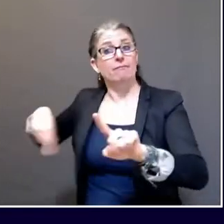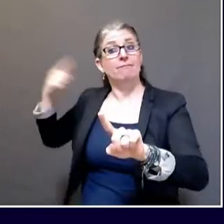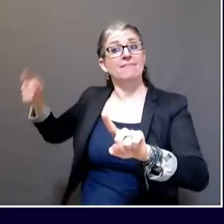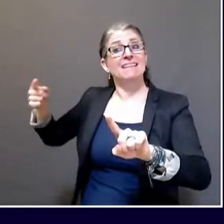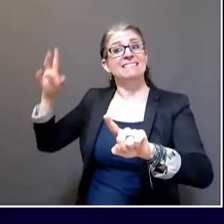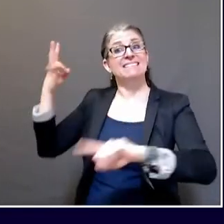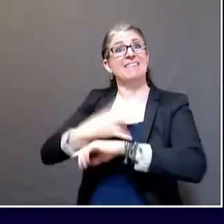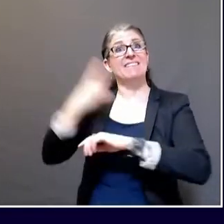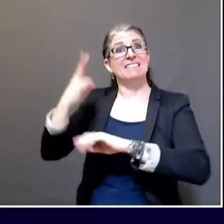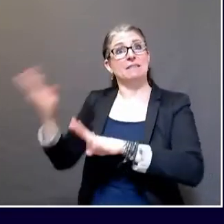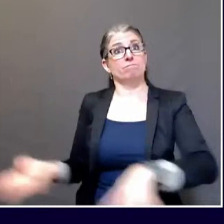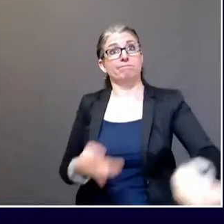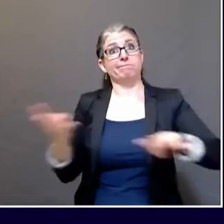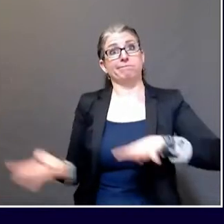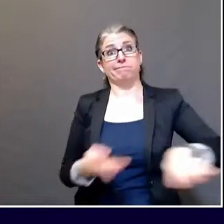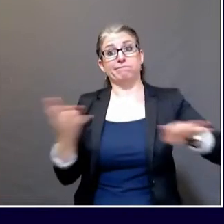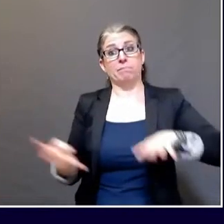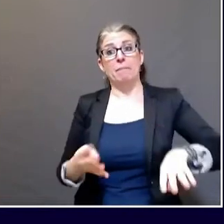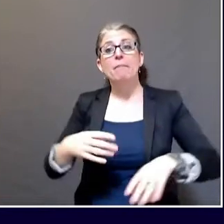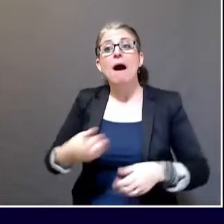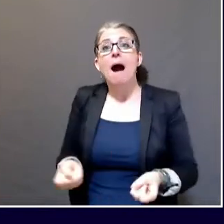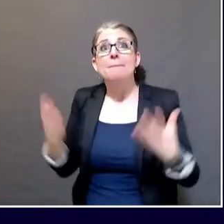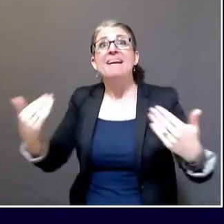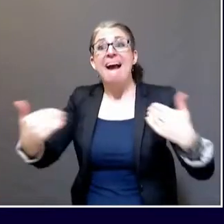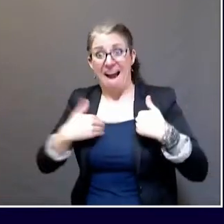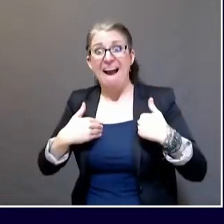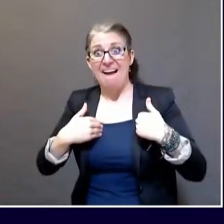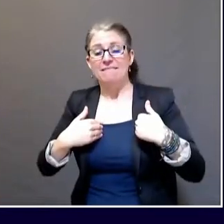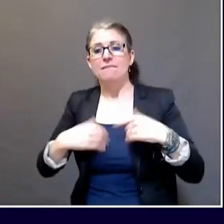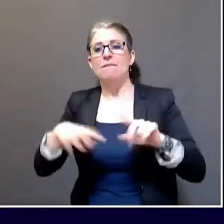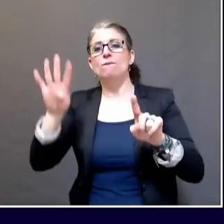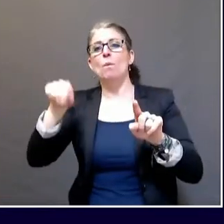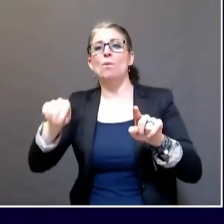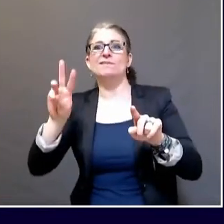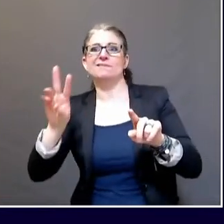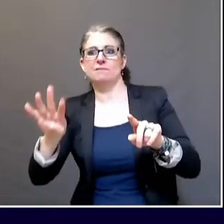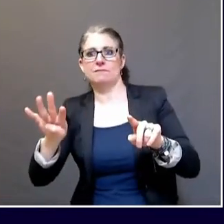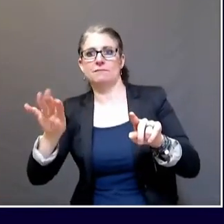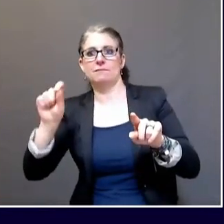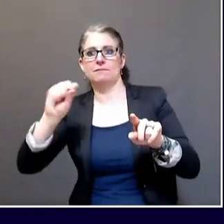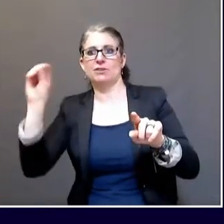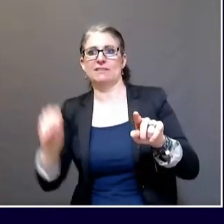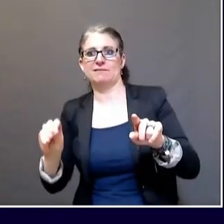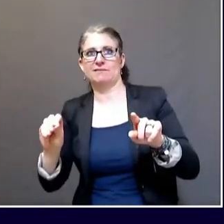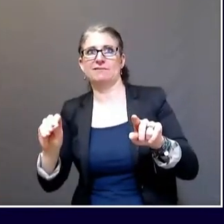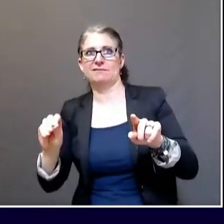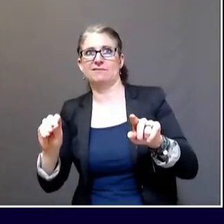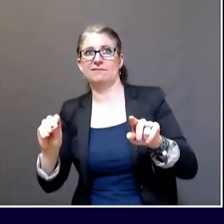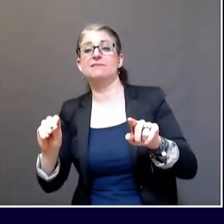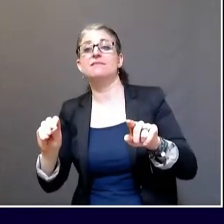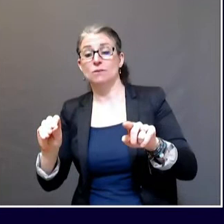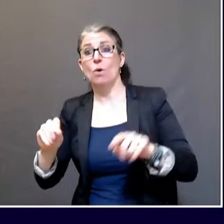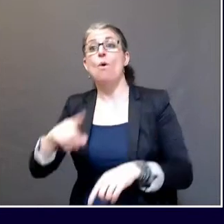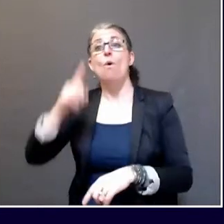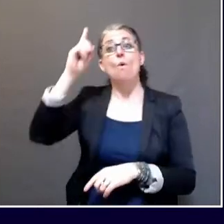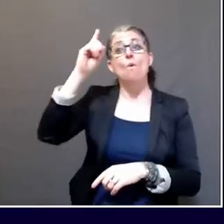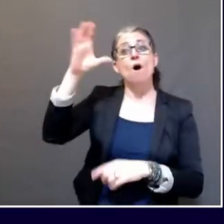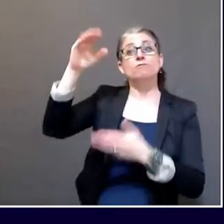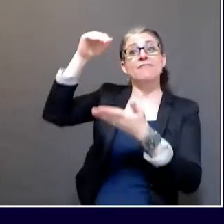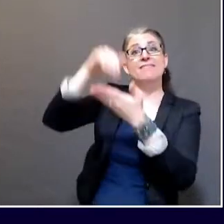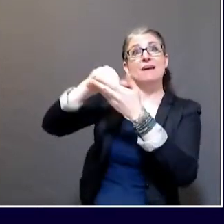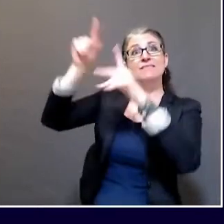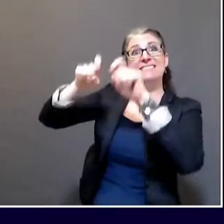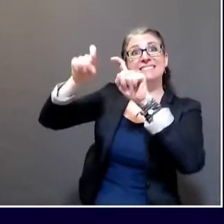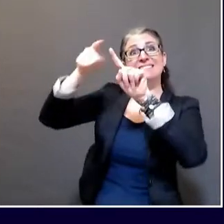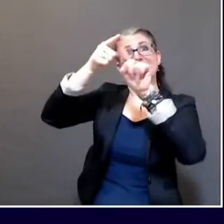4.56%, and our PCR testing volume stands at 703